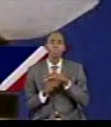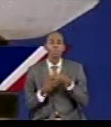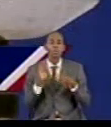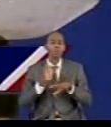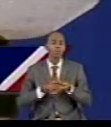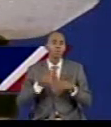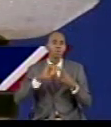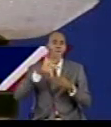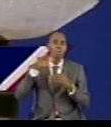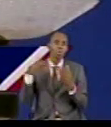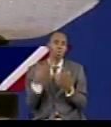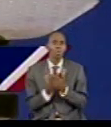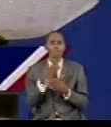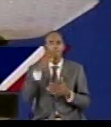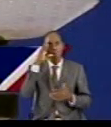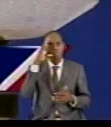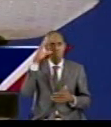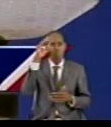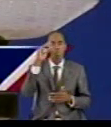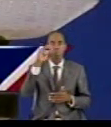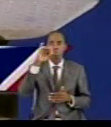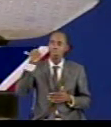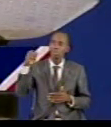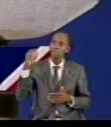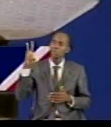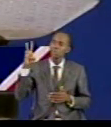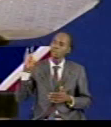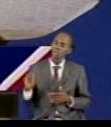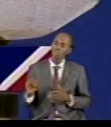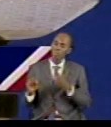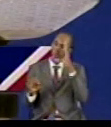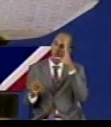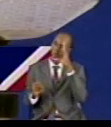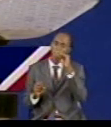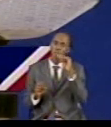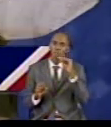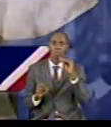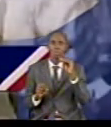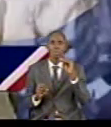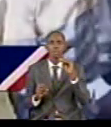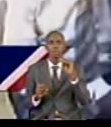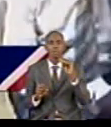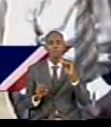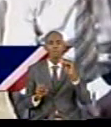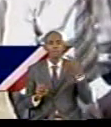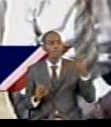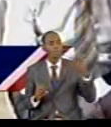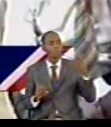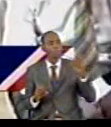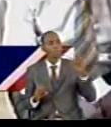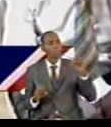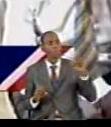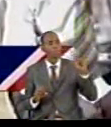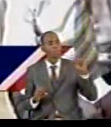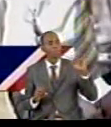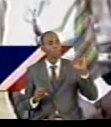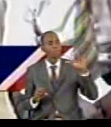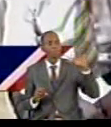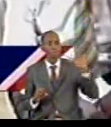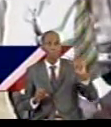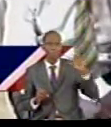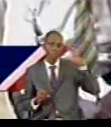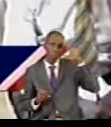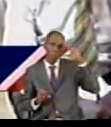all men, Jewish men, Jewish women, Gentile men,